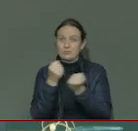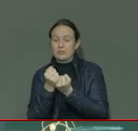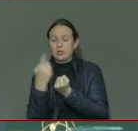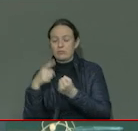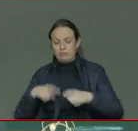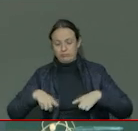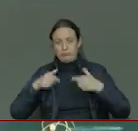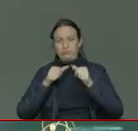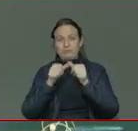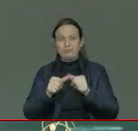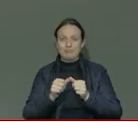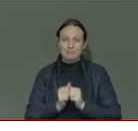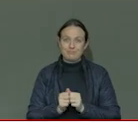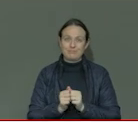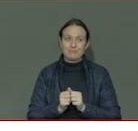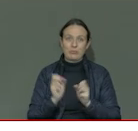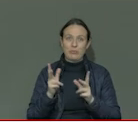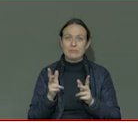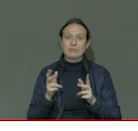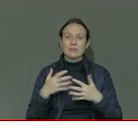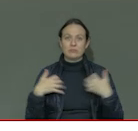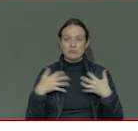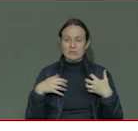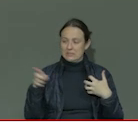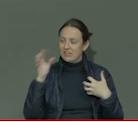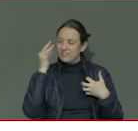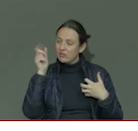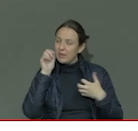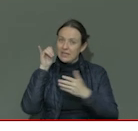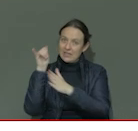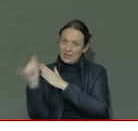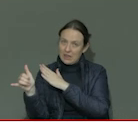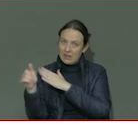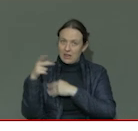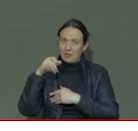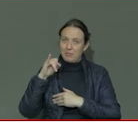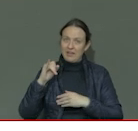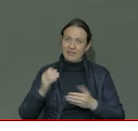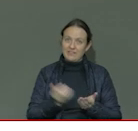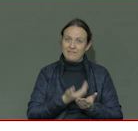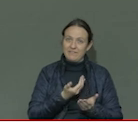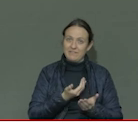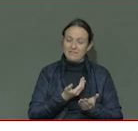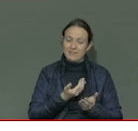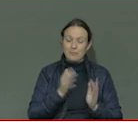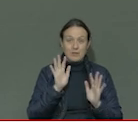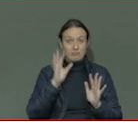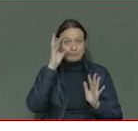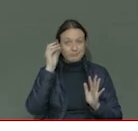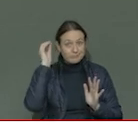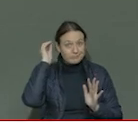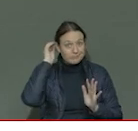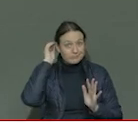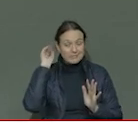right, the tiger kills him, Pi is saved. But please take note, that is